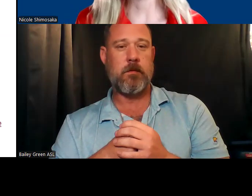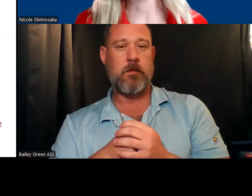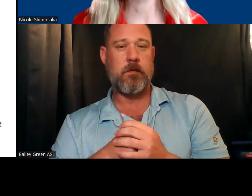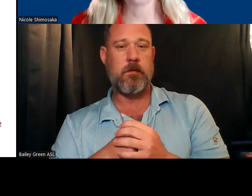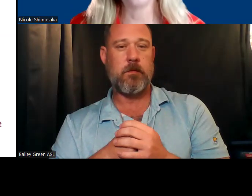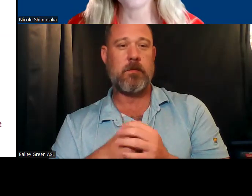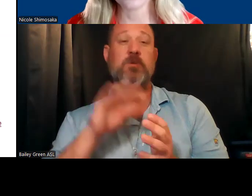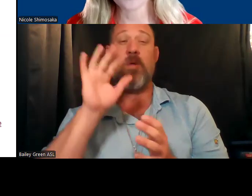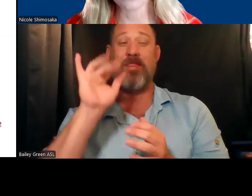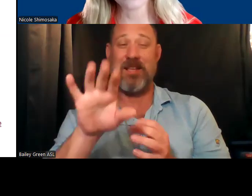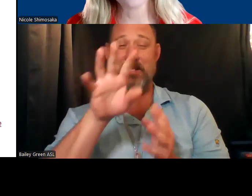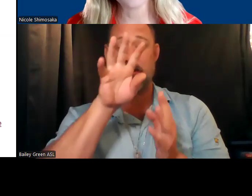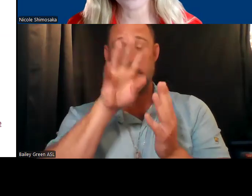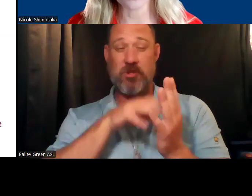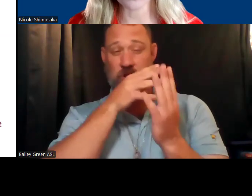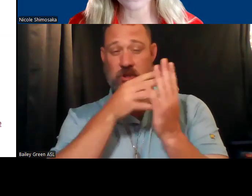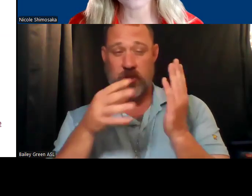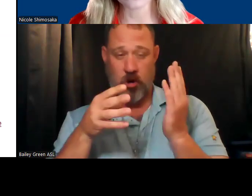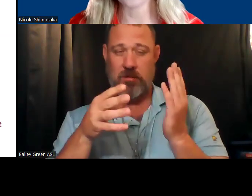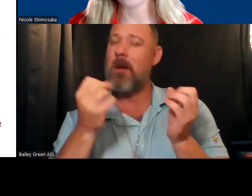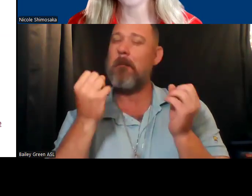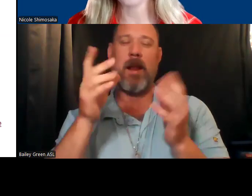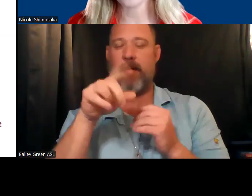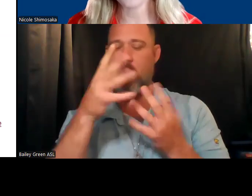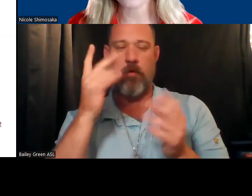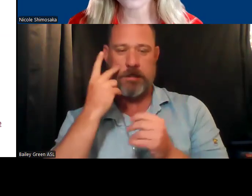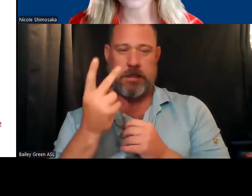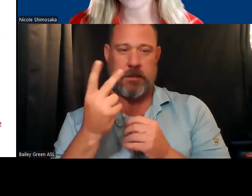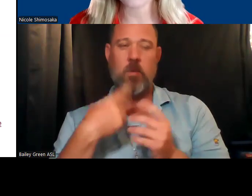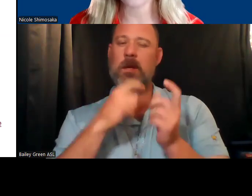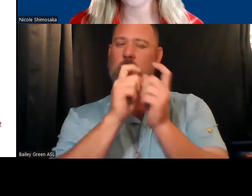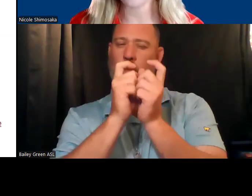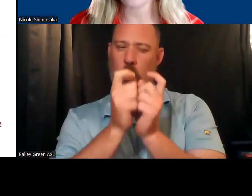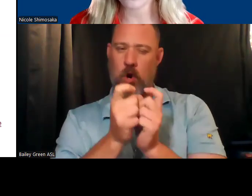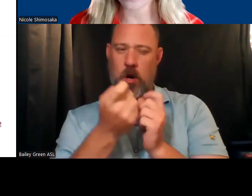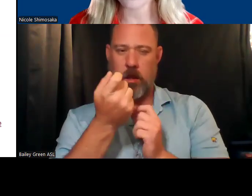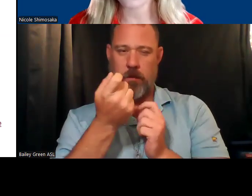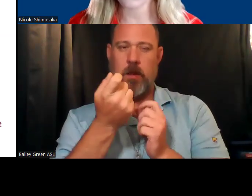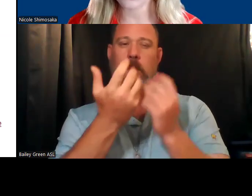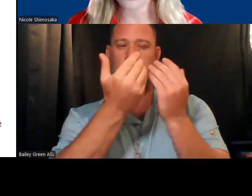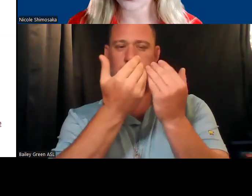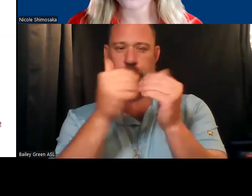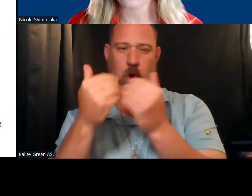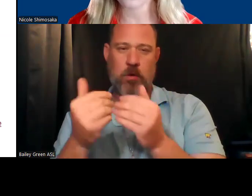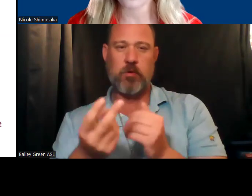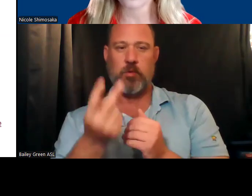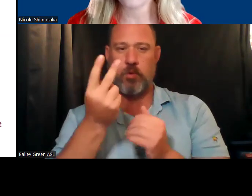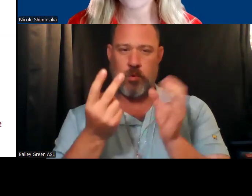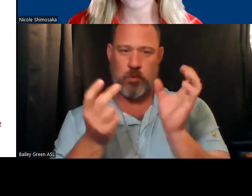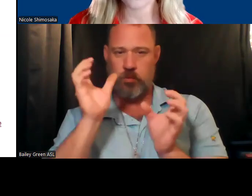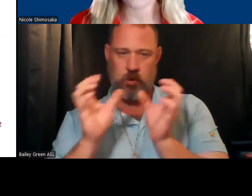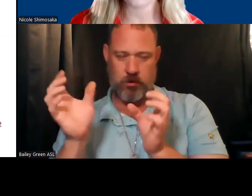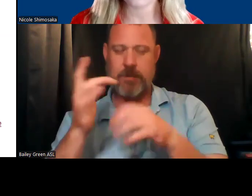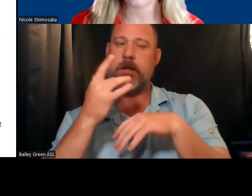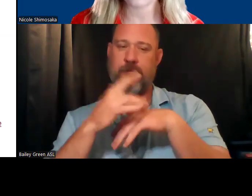This is a chart that many of you have already seen. We've reworked it a little bit, so we've broken it out into 2 charts, and it is